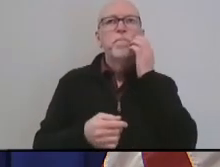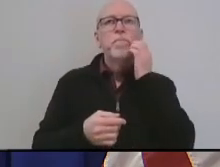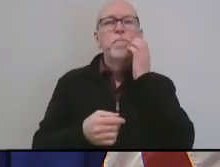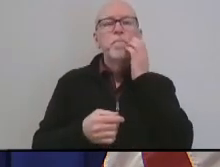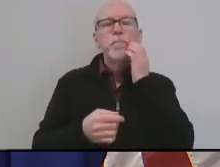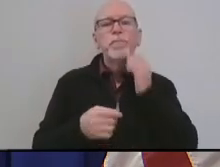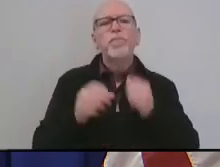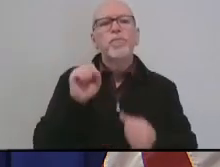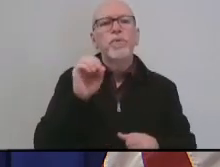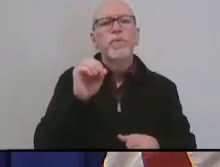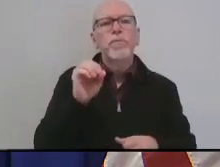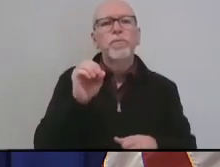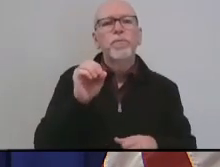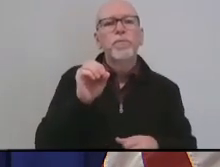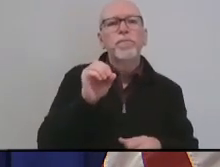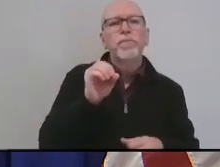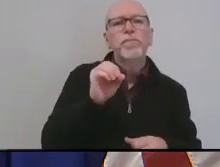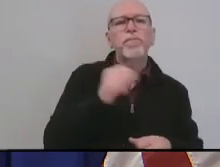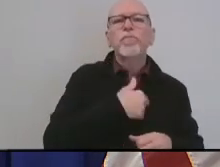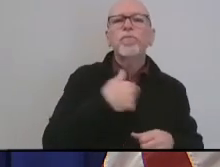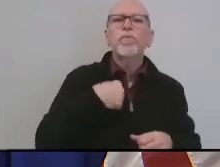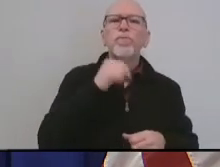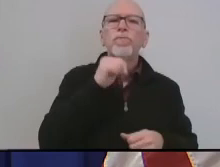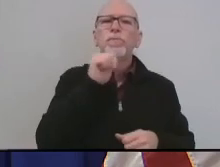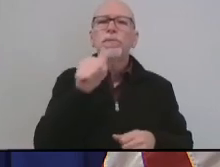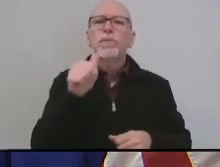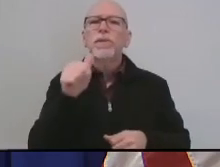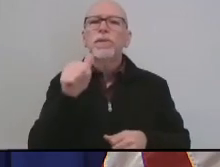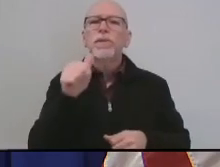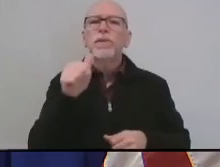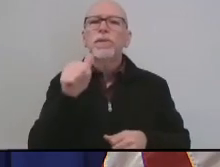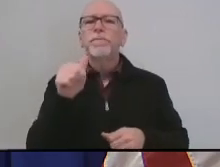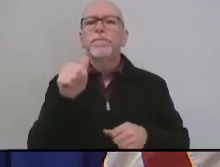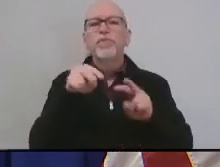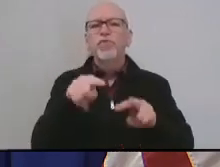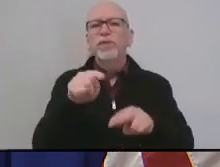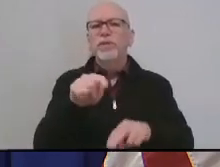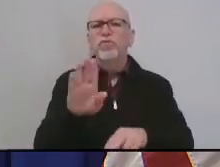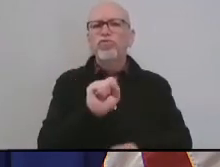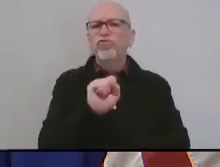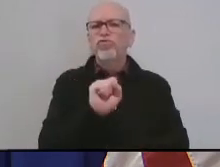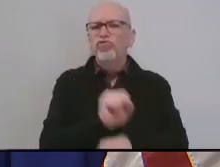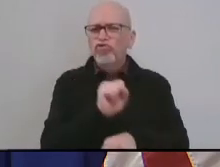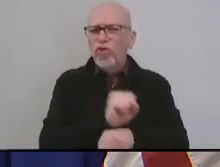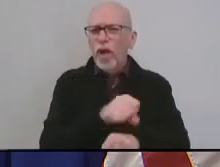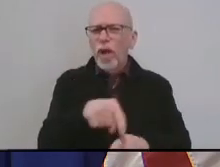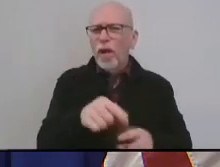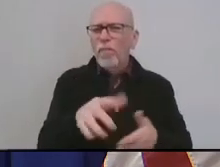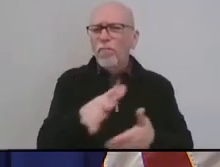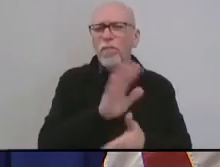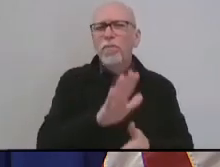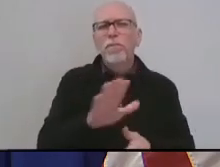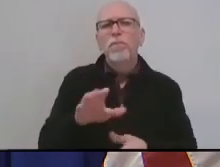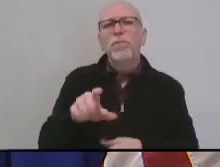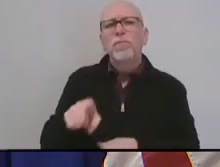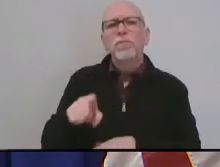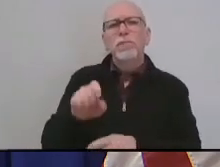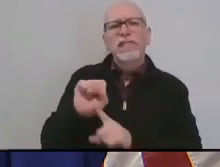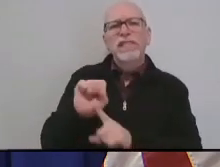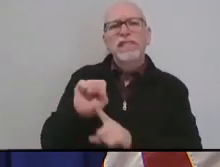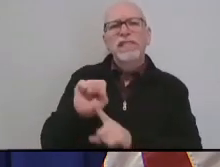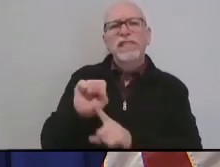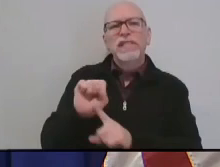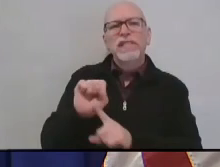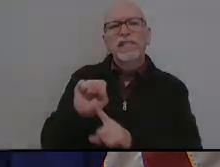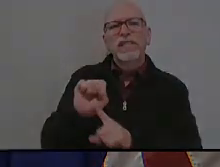So we don't look at the profession per se right now. We look at the condition. We look at the